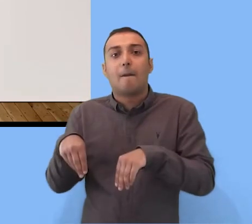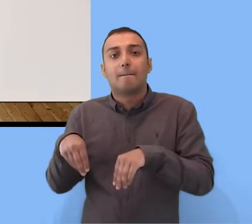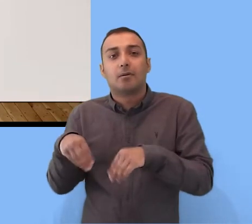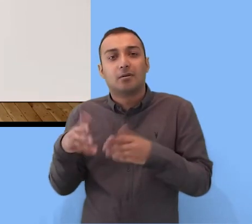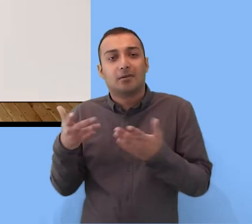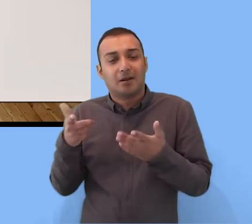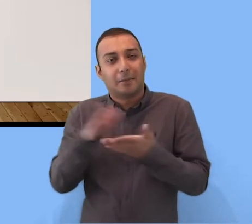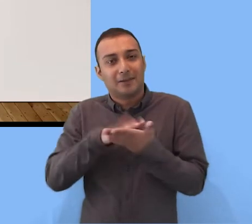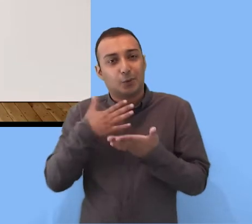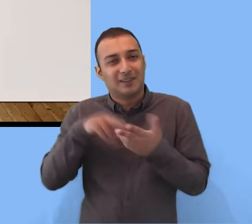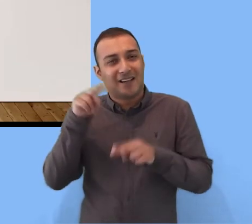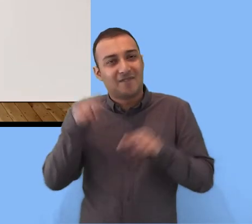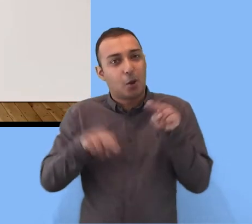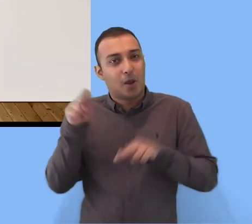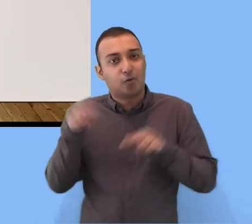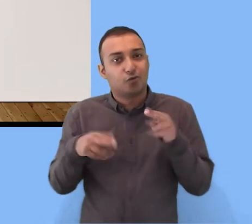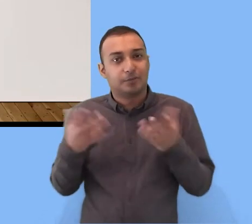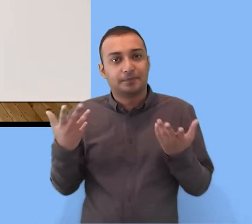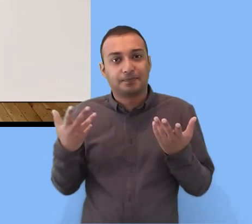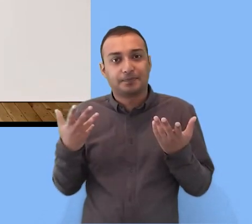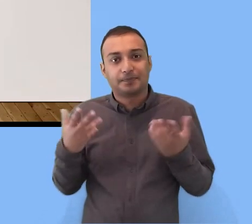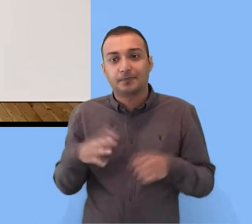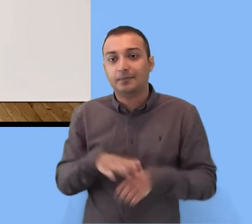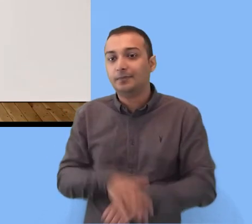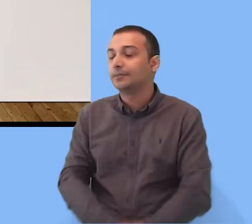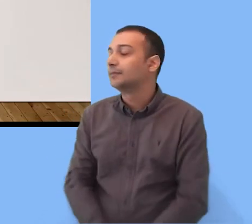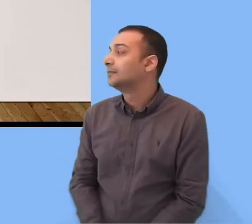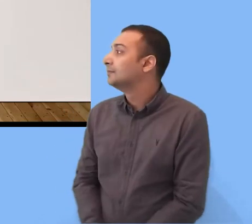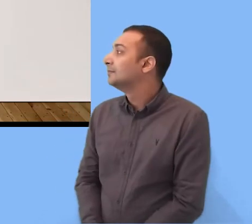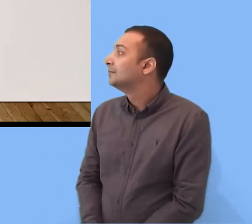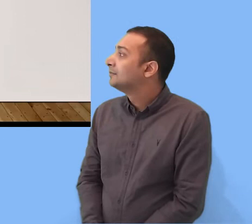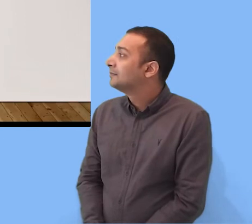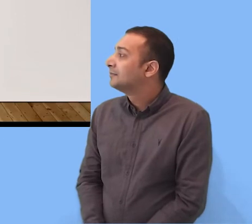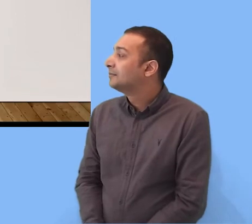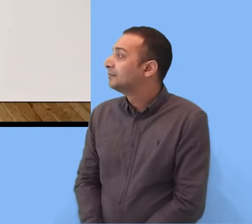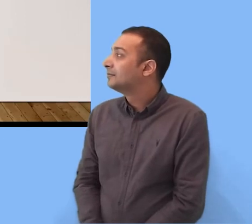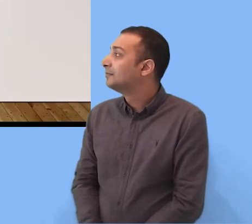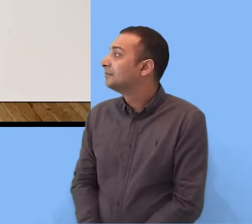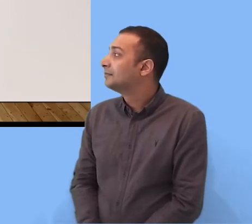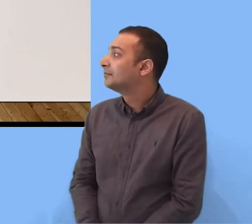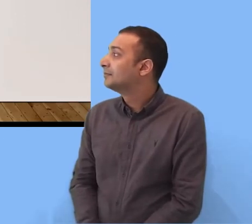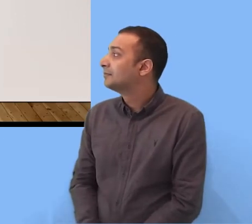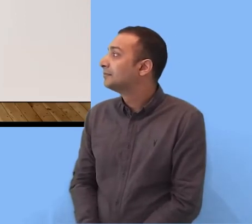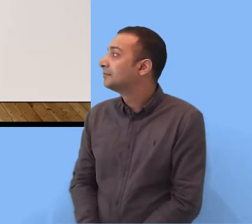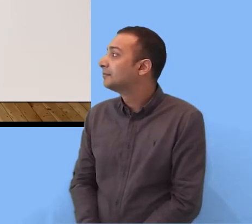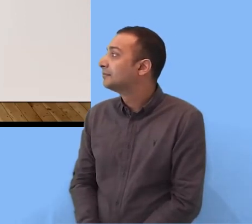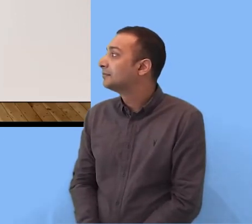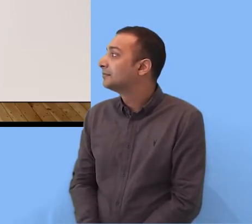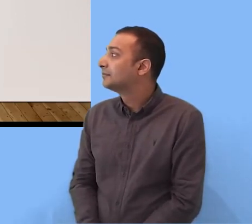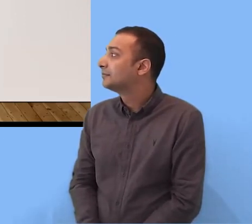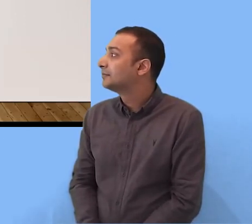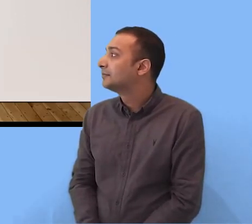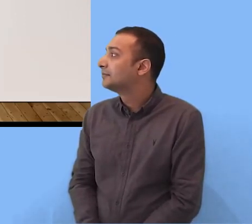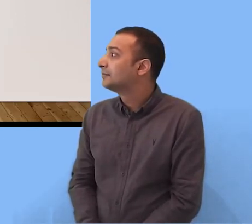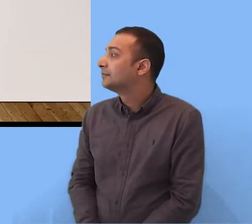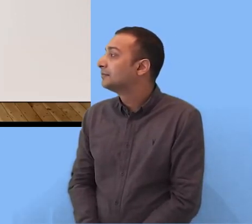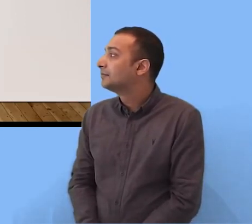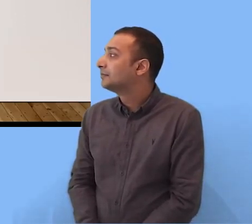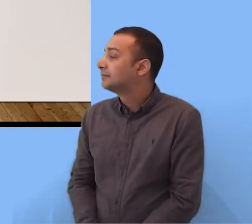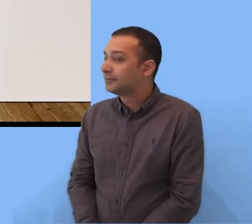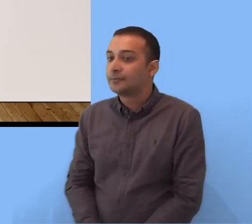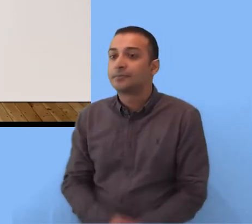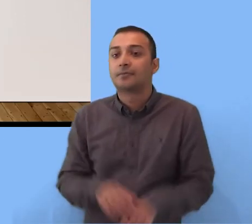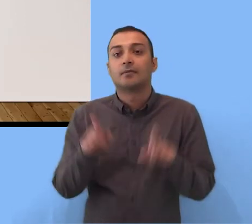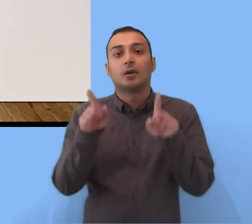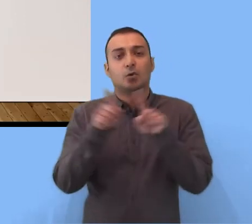There are some other resources that I would suggest, and this goes back to what Tom was saying at the very beginning. The cost of the school